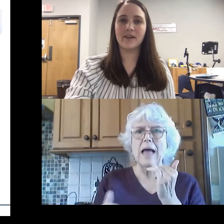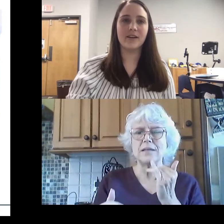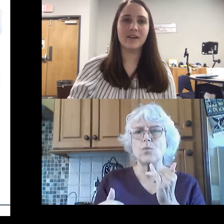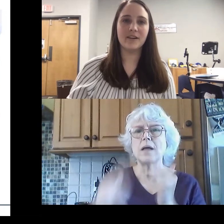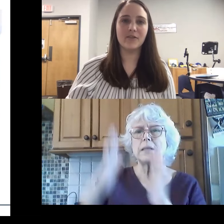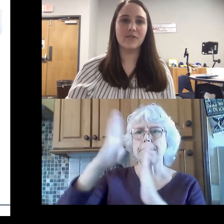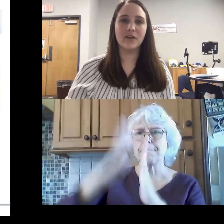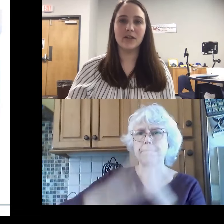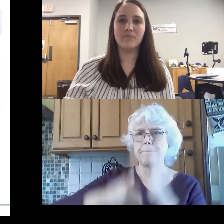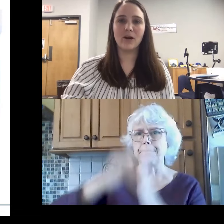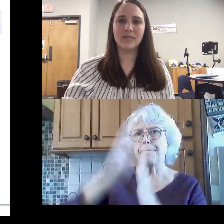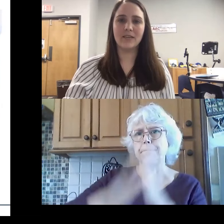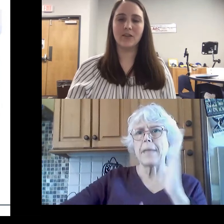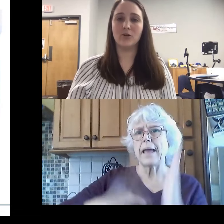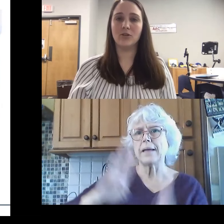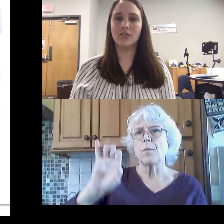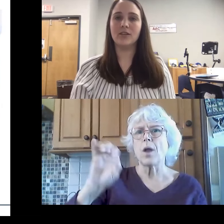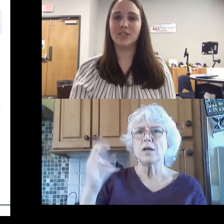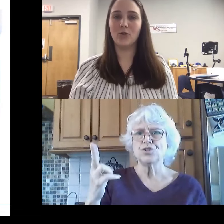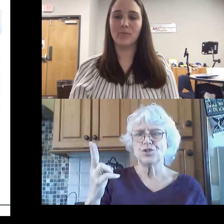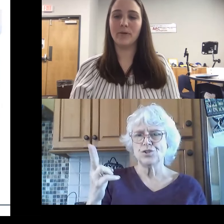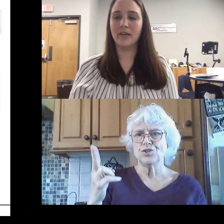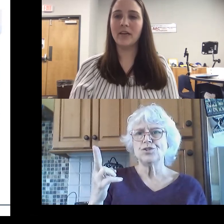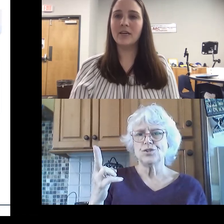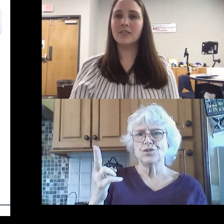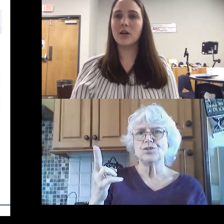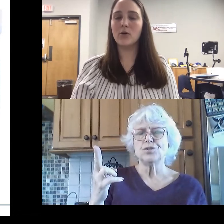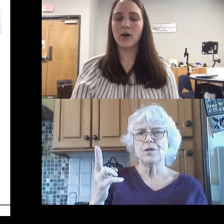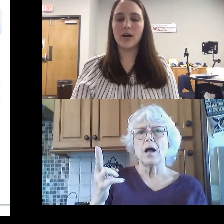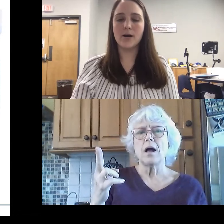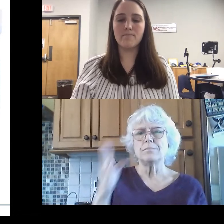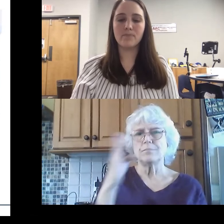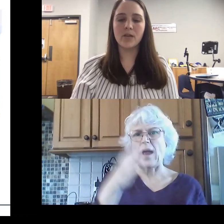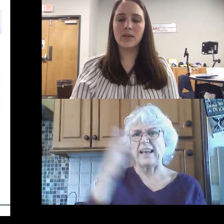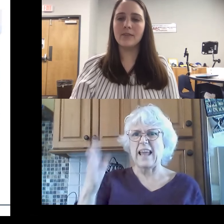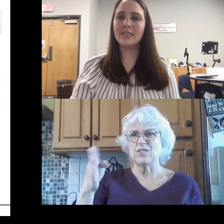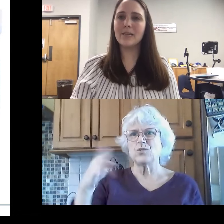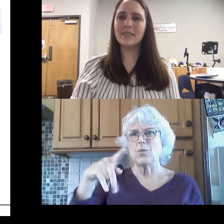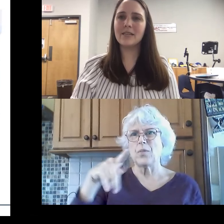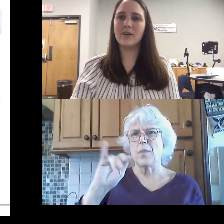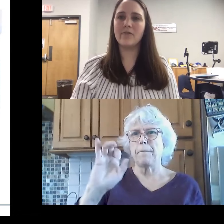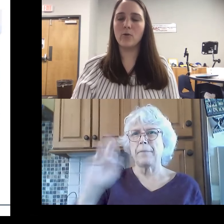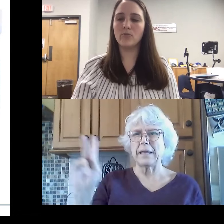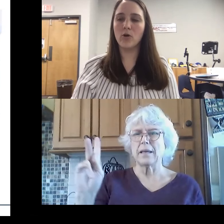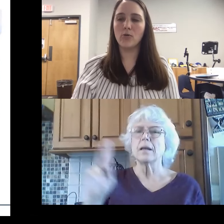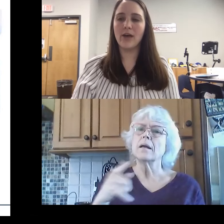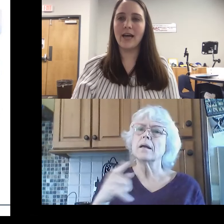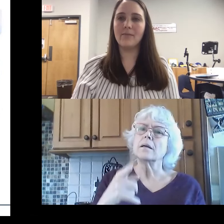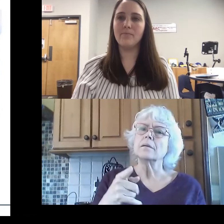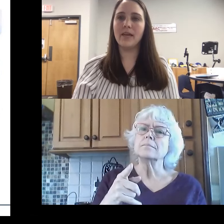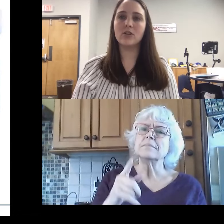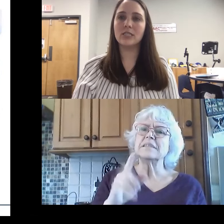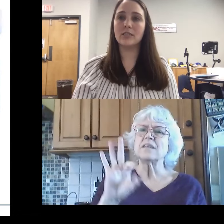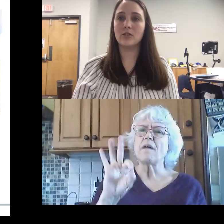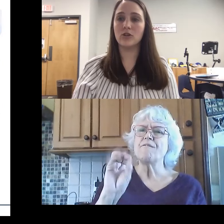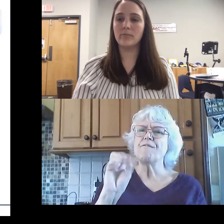Of the right beside the guitar pick so um that's basically a foam roll that